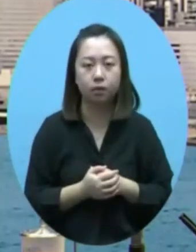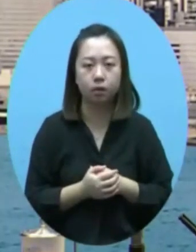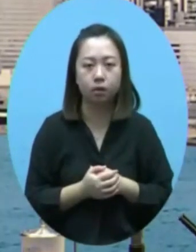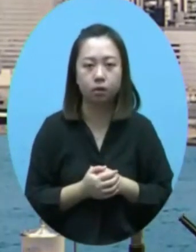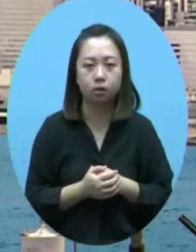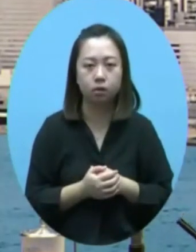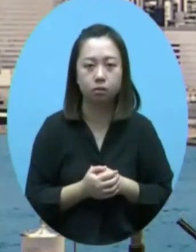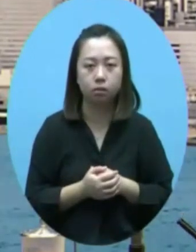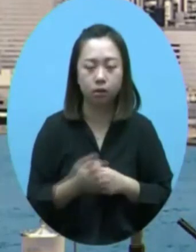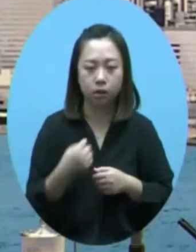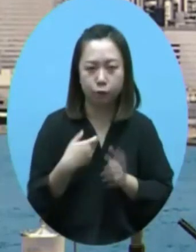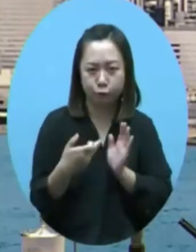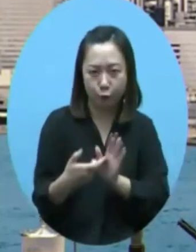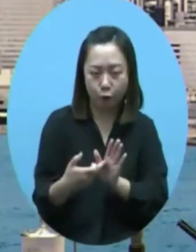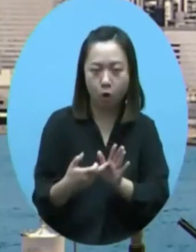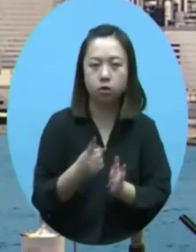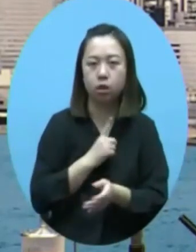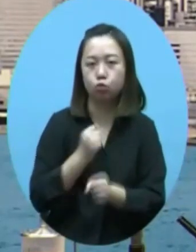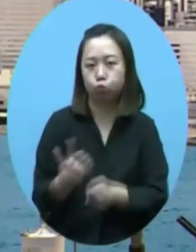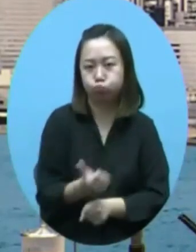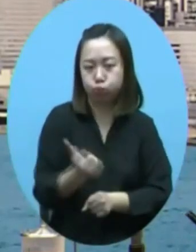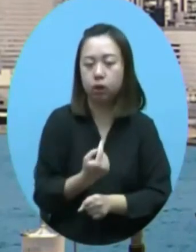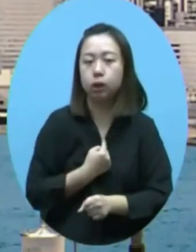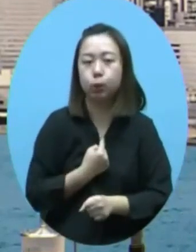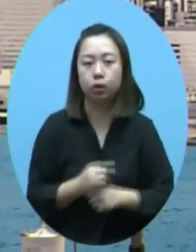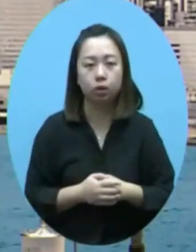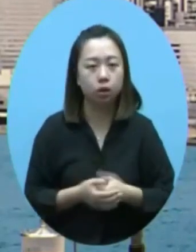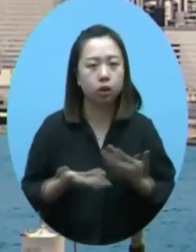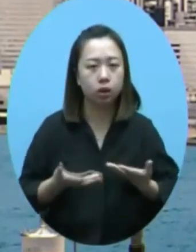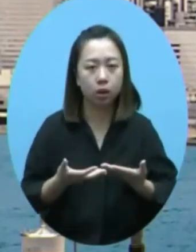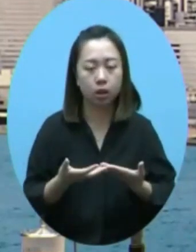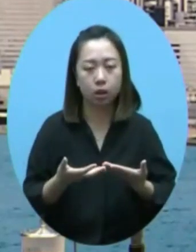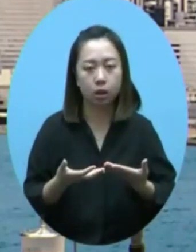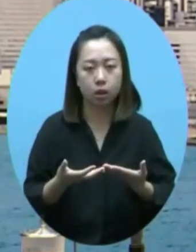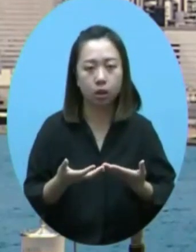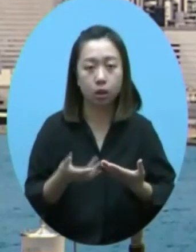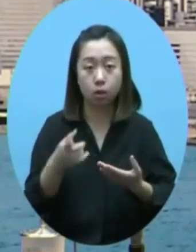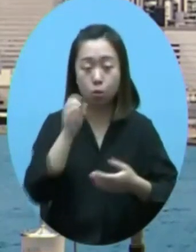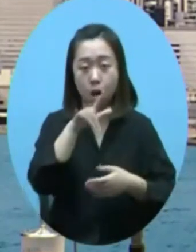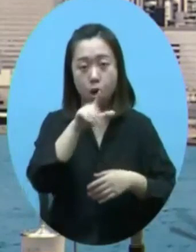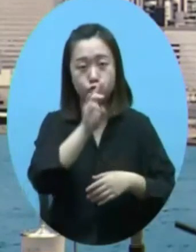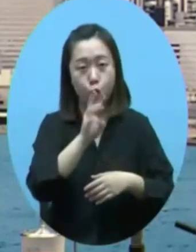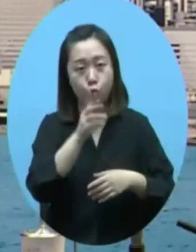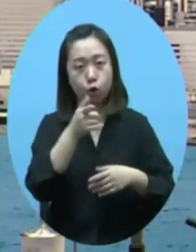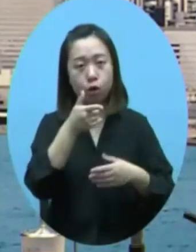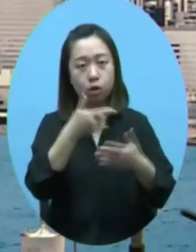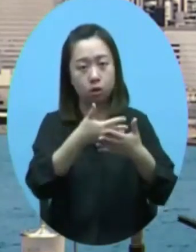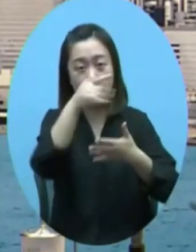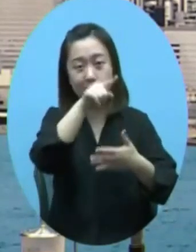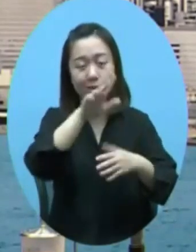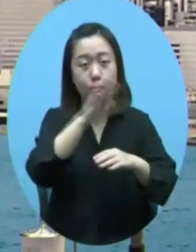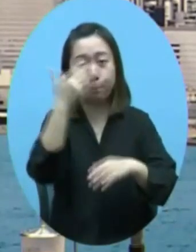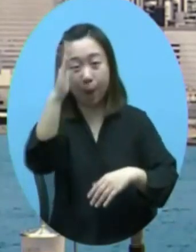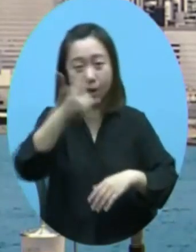health and follow the infection control measures. We're not